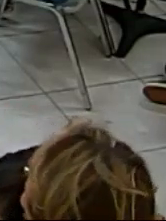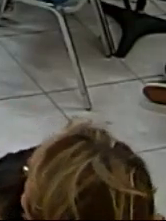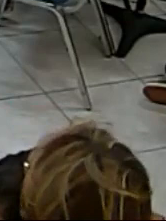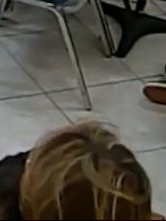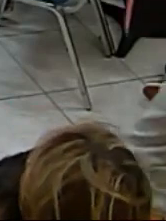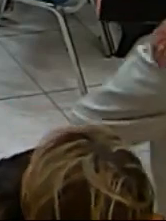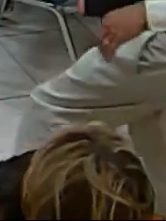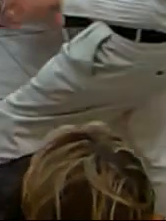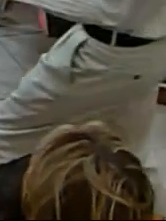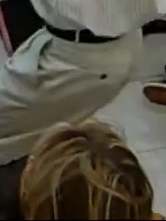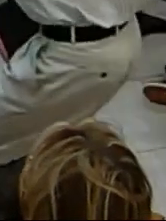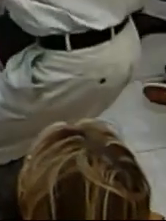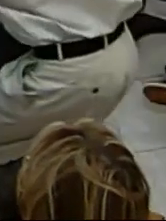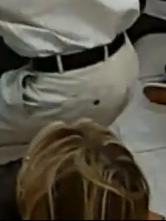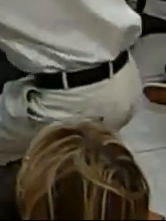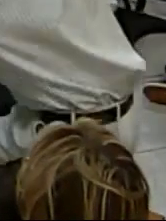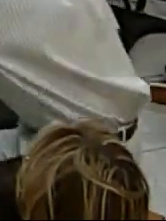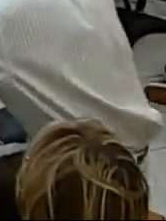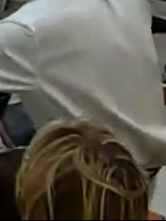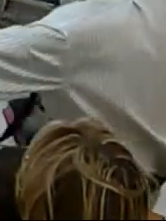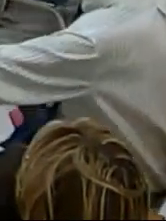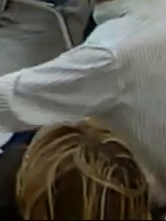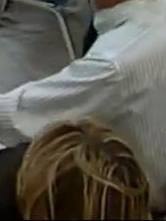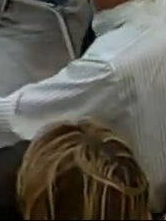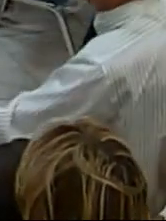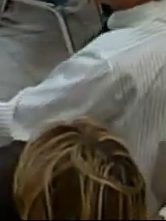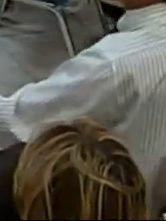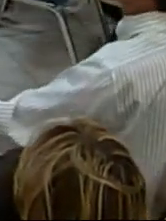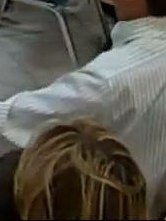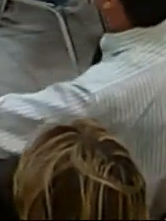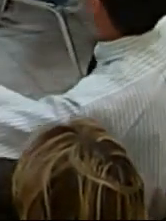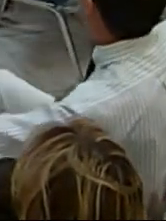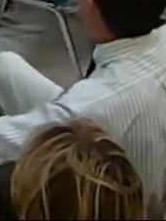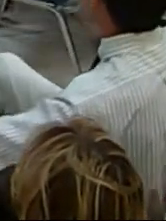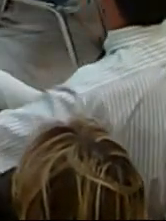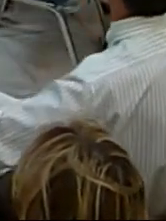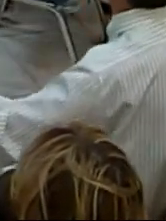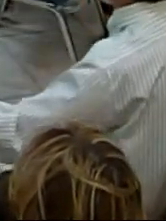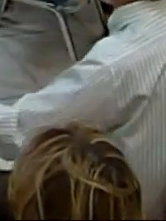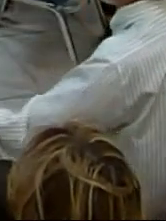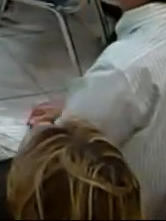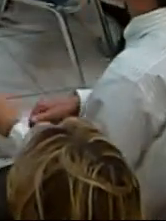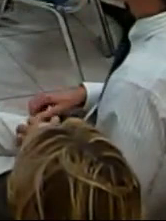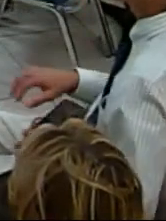Do you want to sing solo? If so, go ahead.